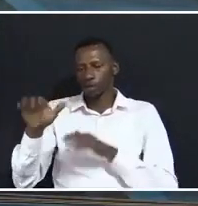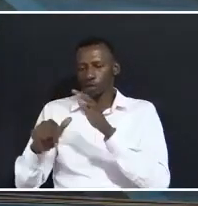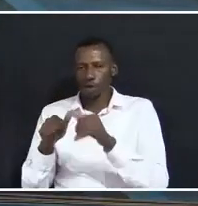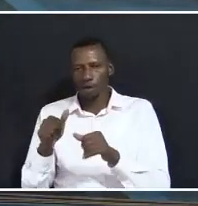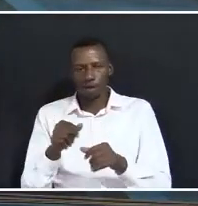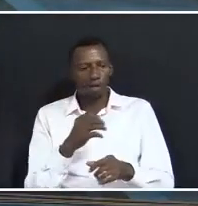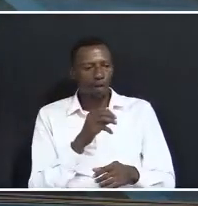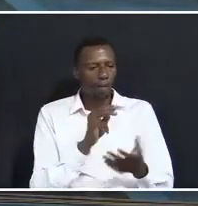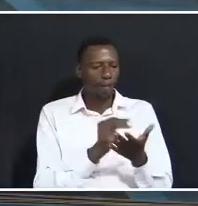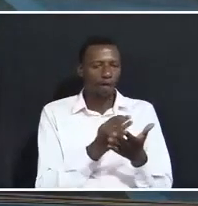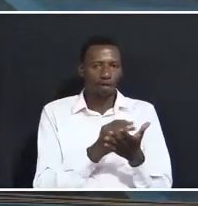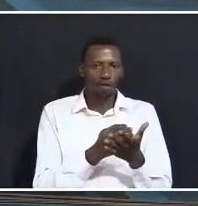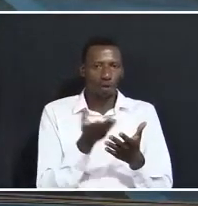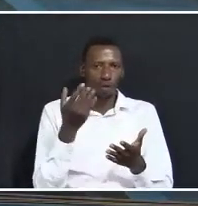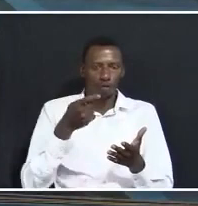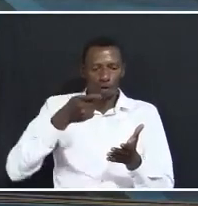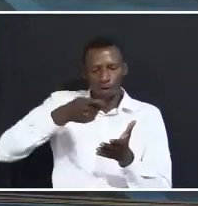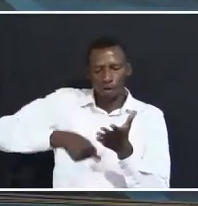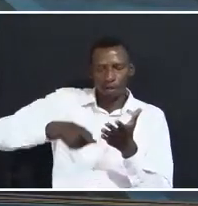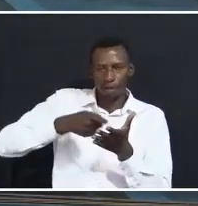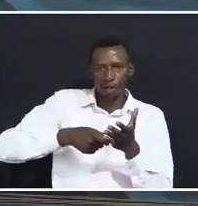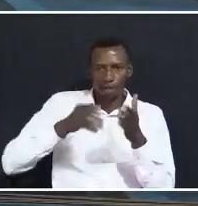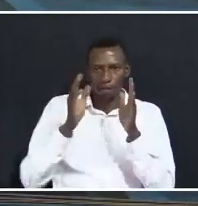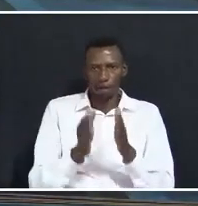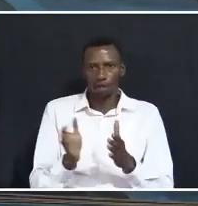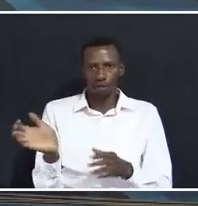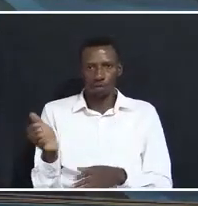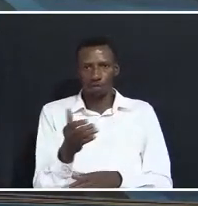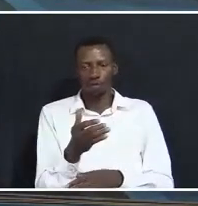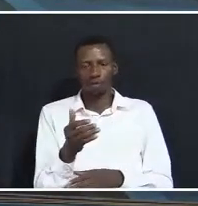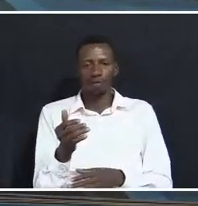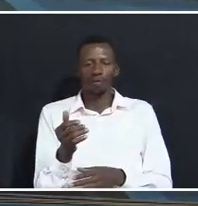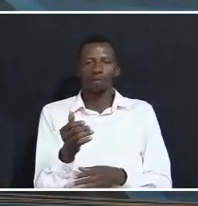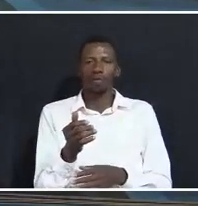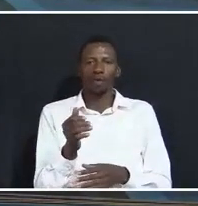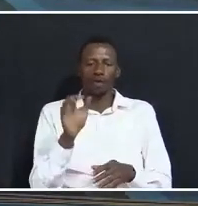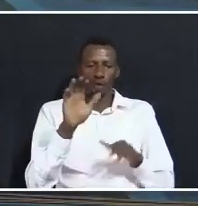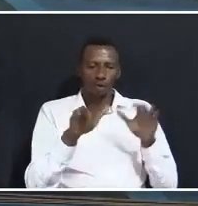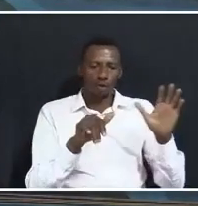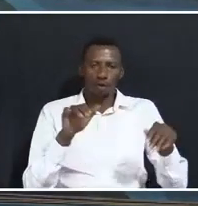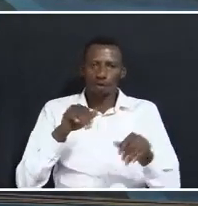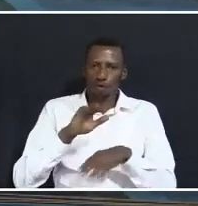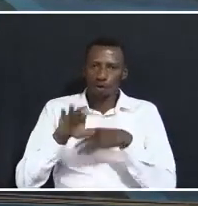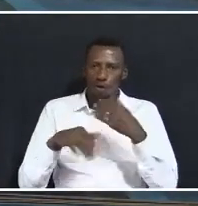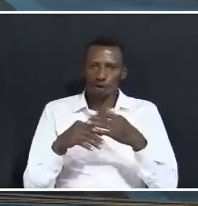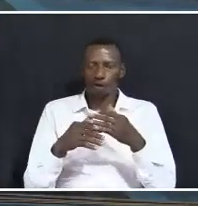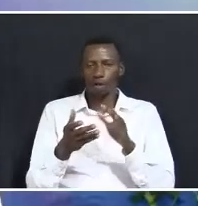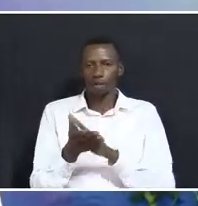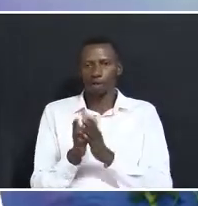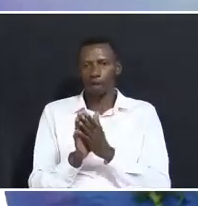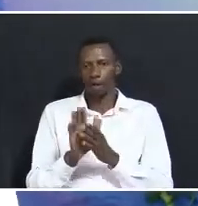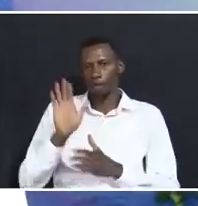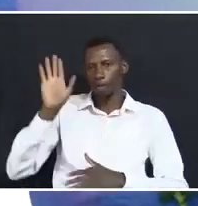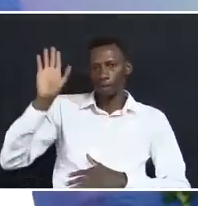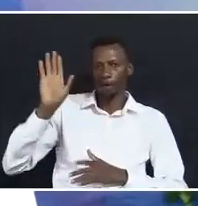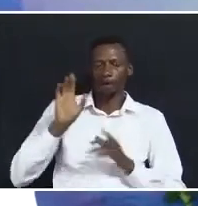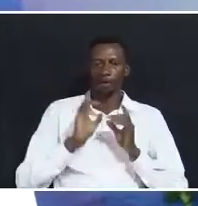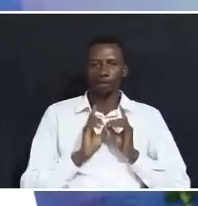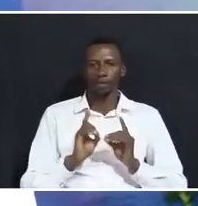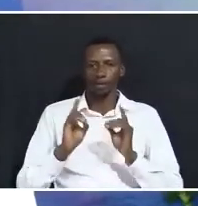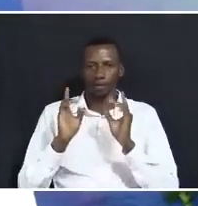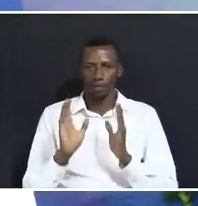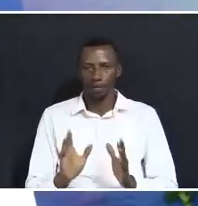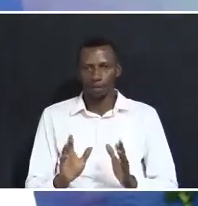tax collection, and he called all of them, made some of them to be his disciples. Of course, there were those who